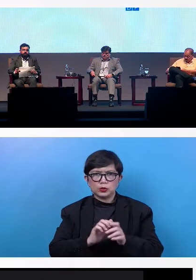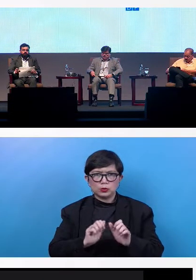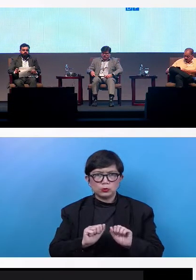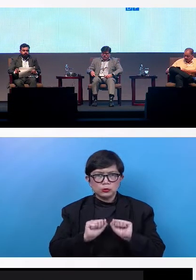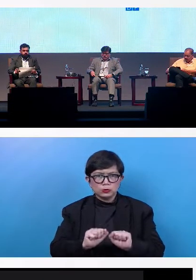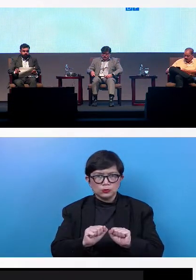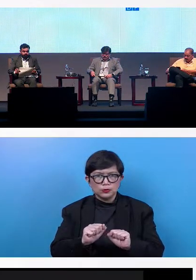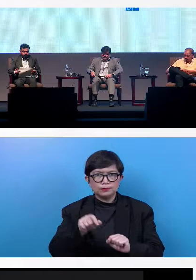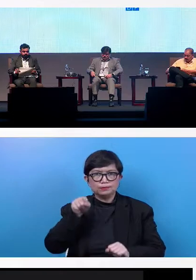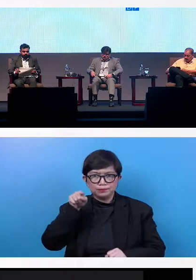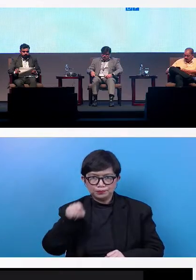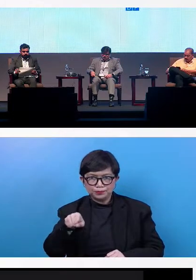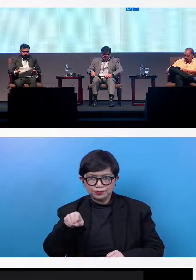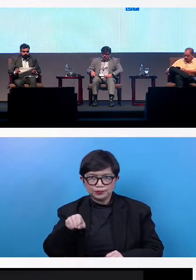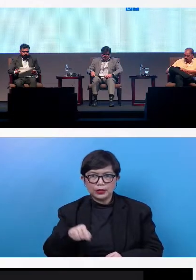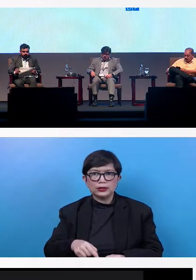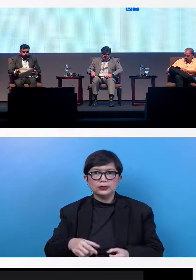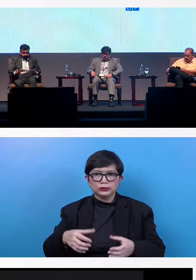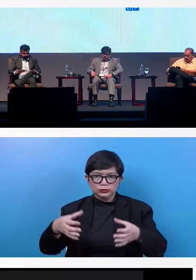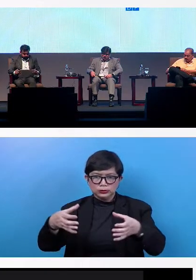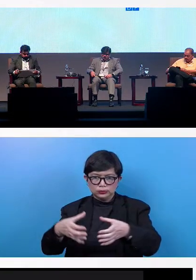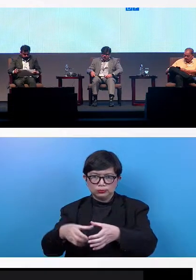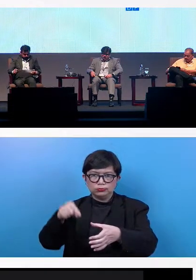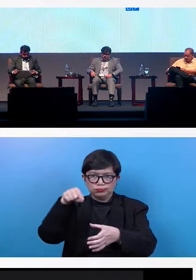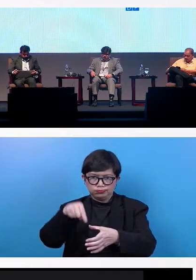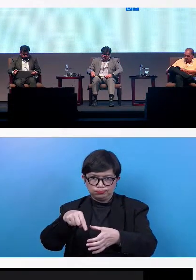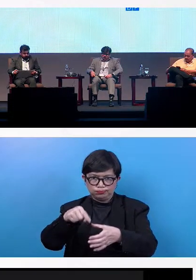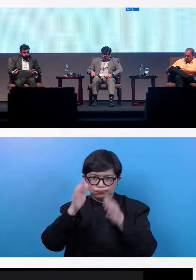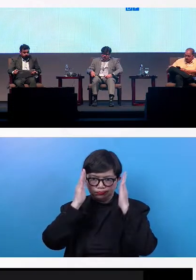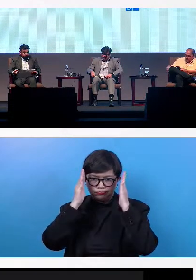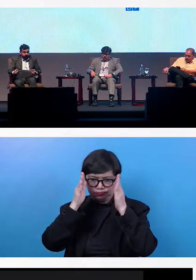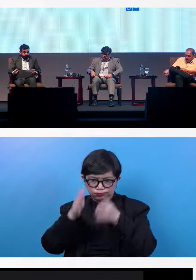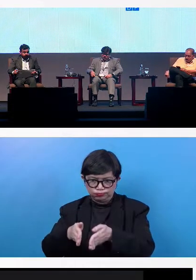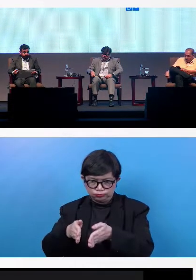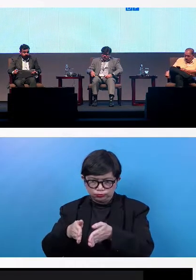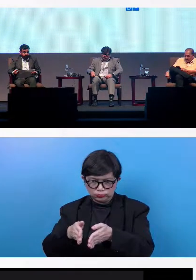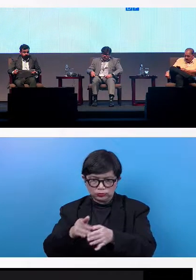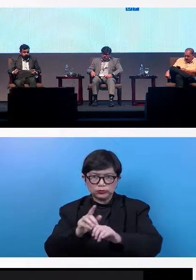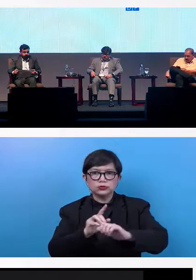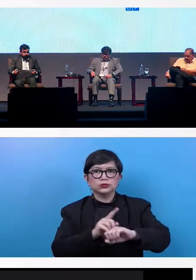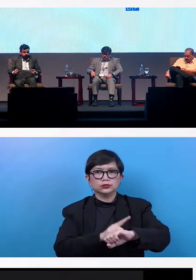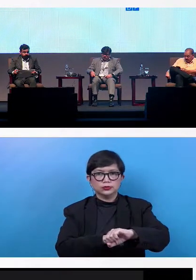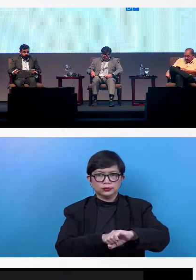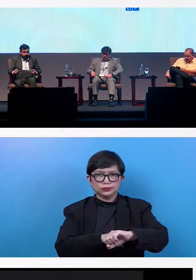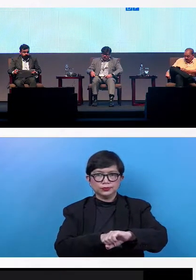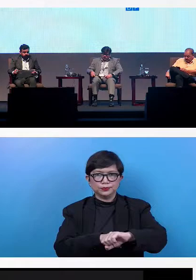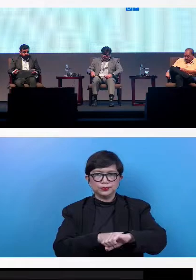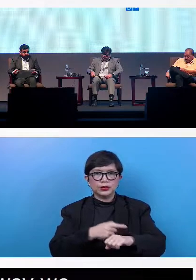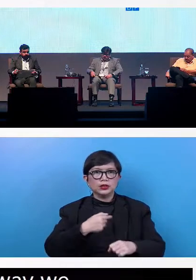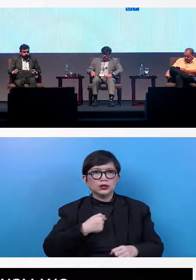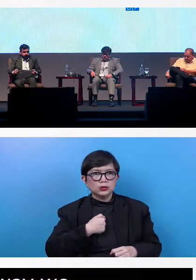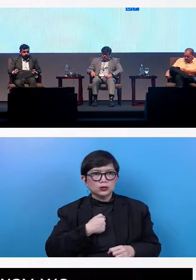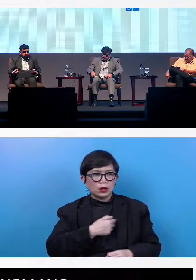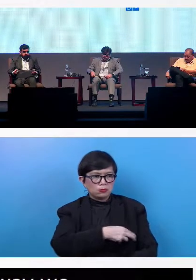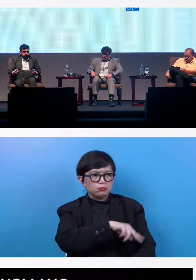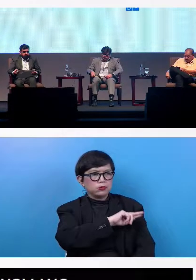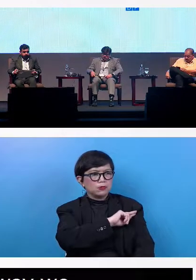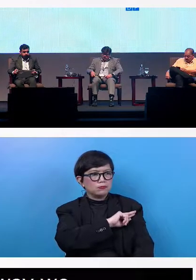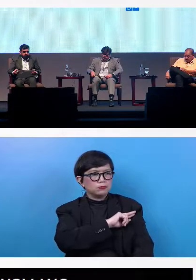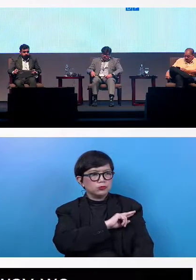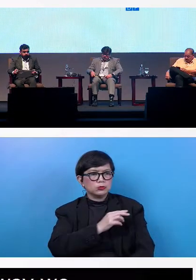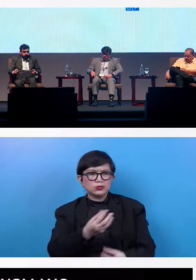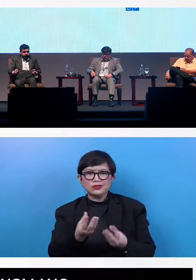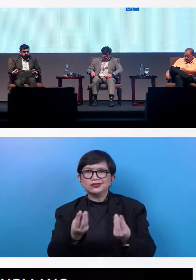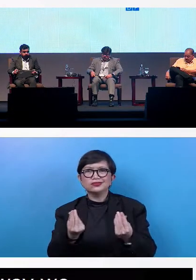and time. We often focus on the time component, or the ability to prepare for, absorb, recover from, and adapt to adverse